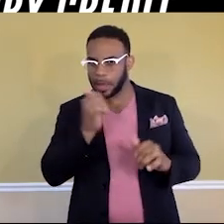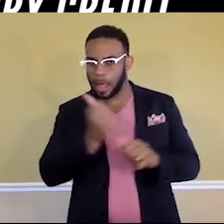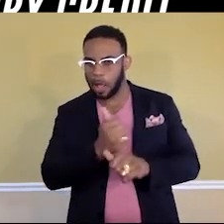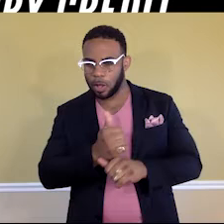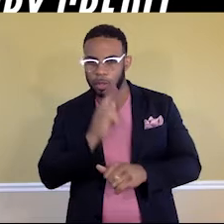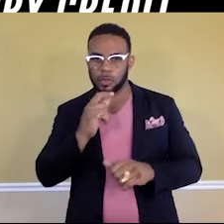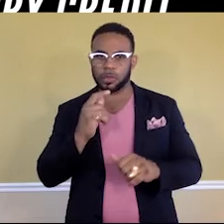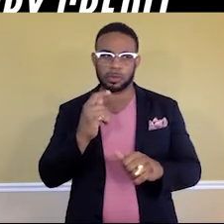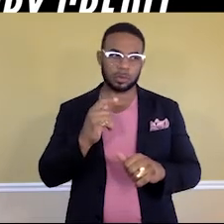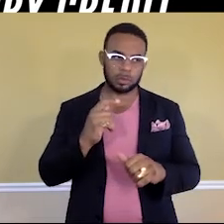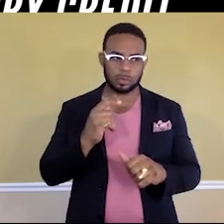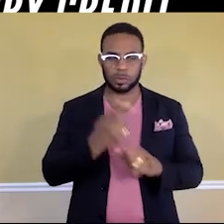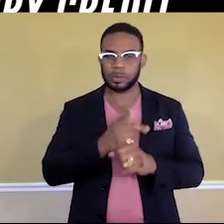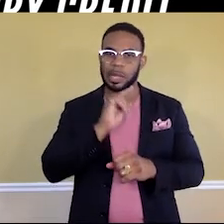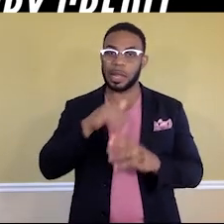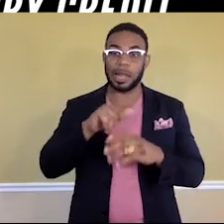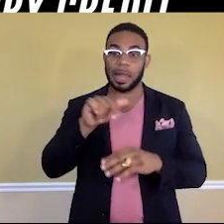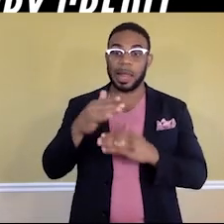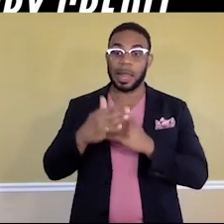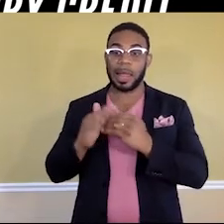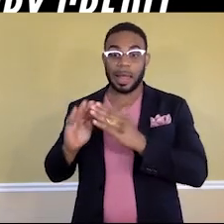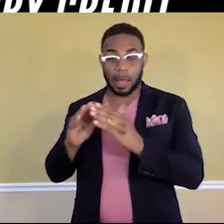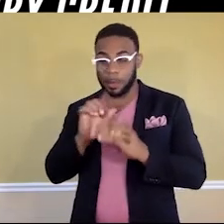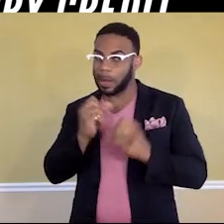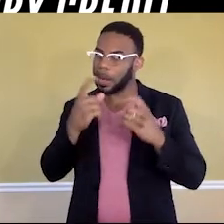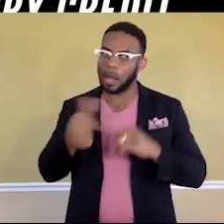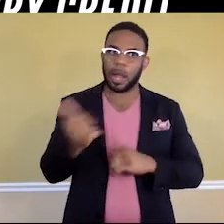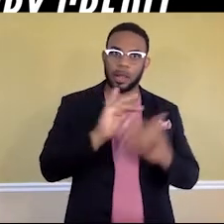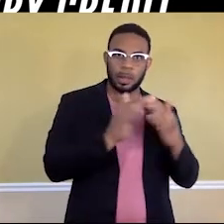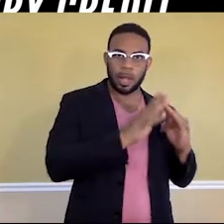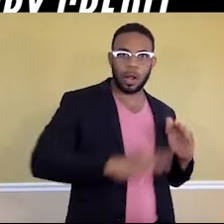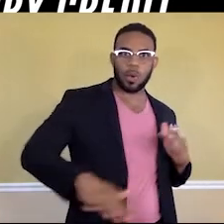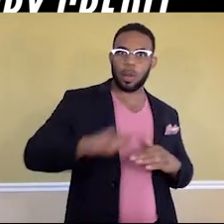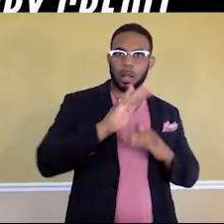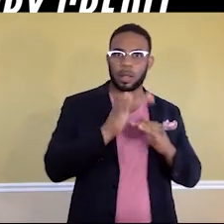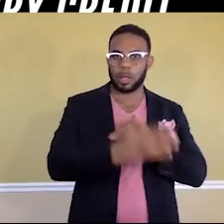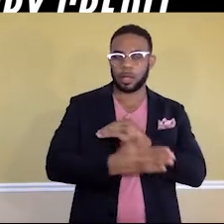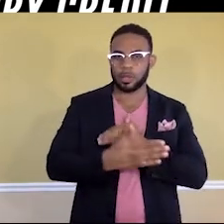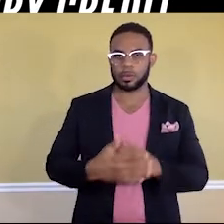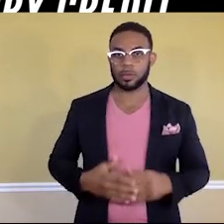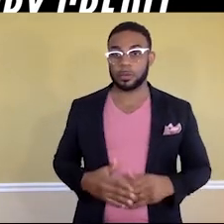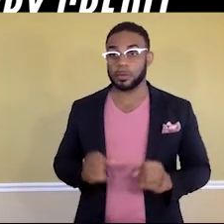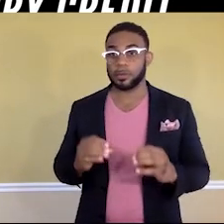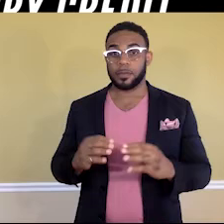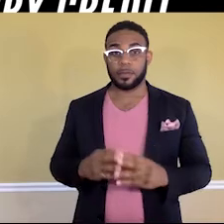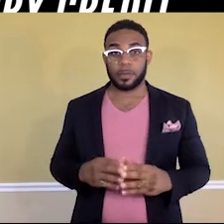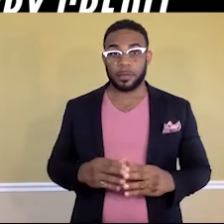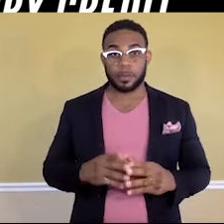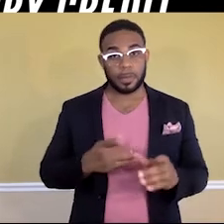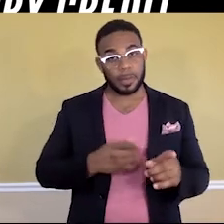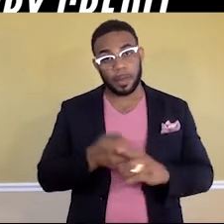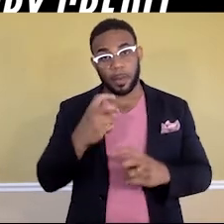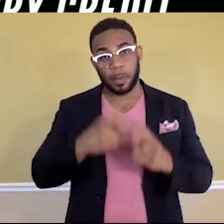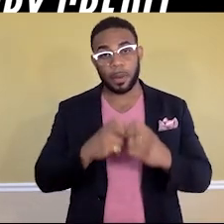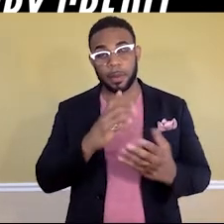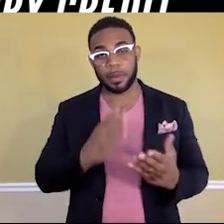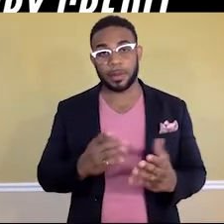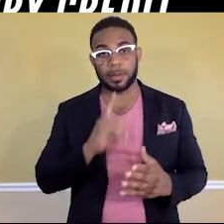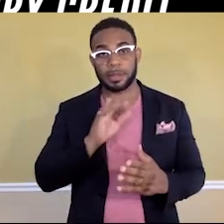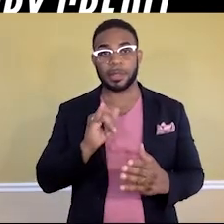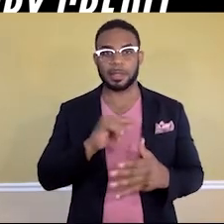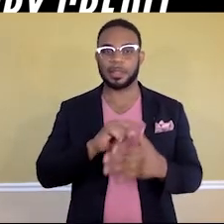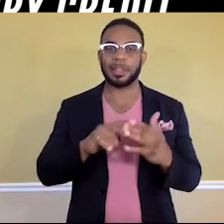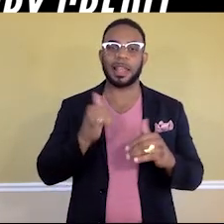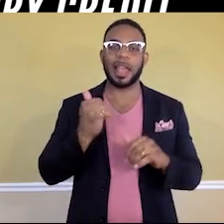algorithm that's used not just in LA County, but in a lot of counties around the country. So the main problem here is that